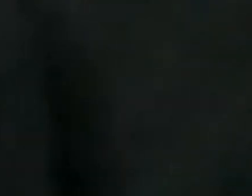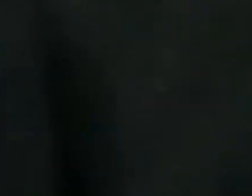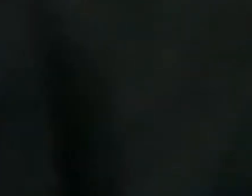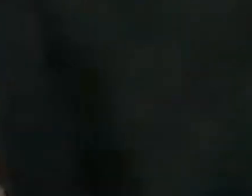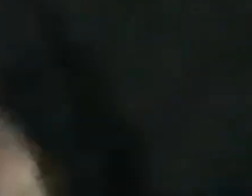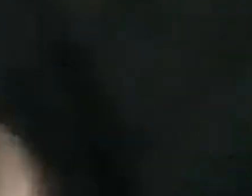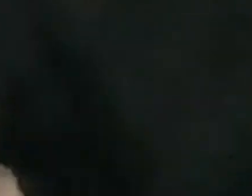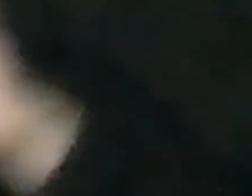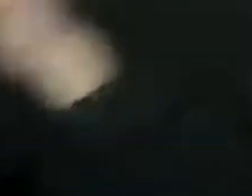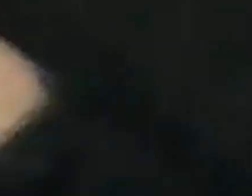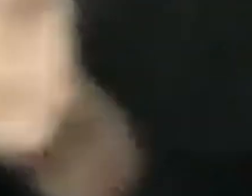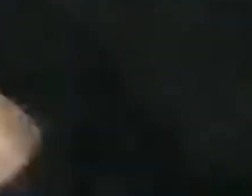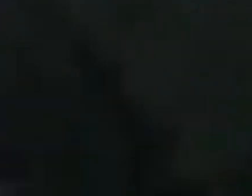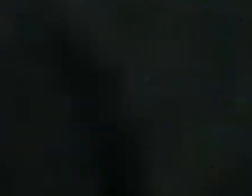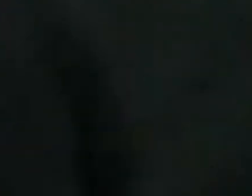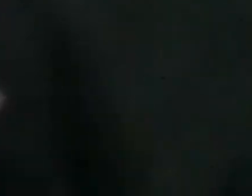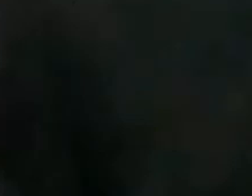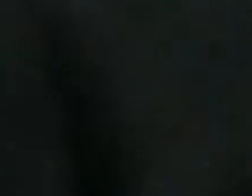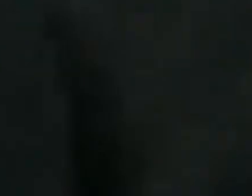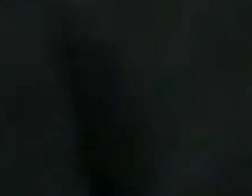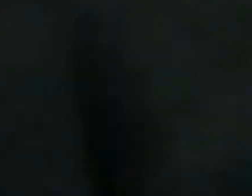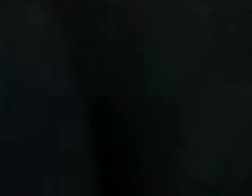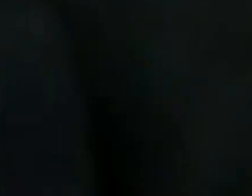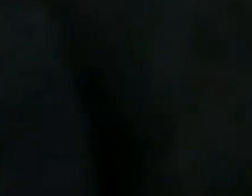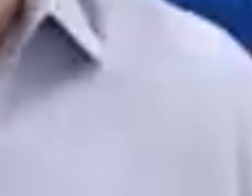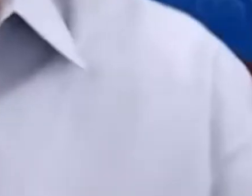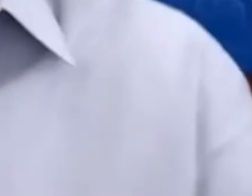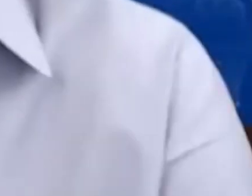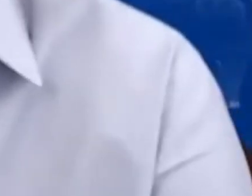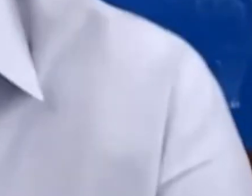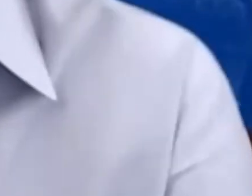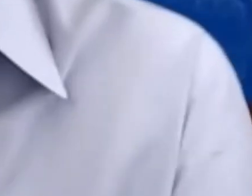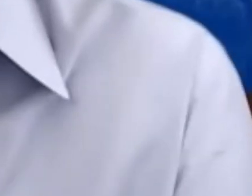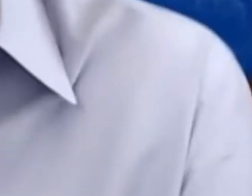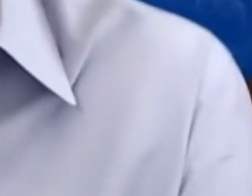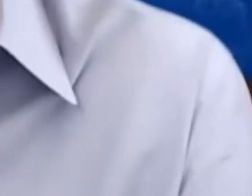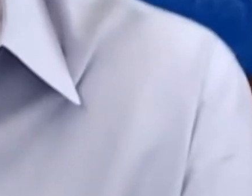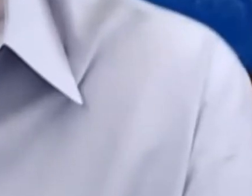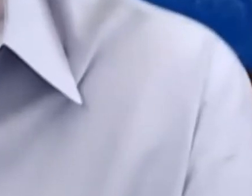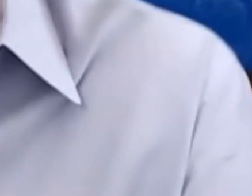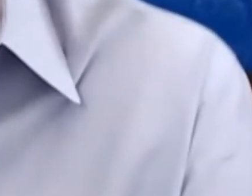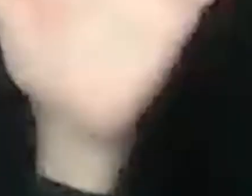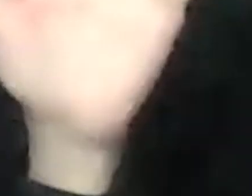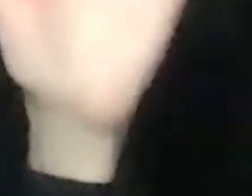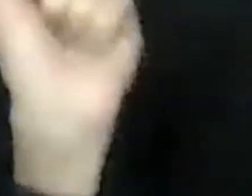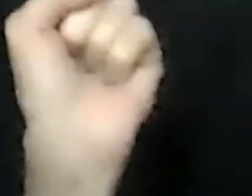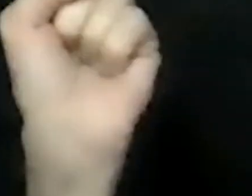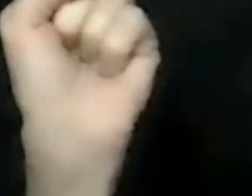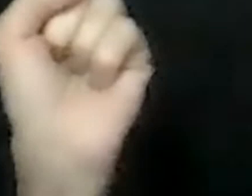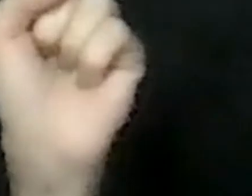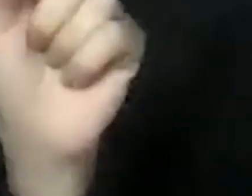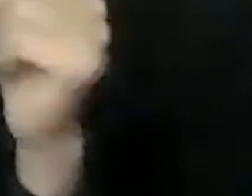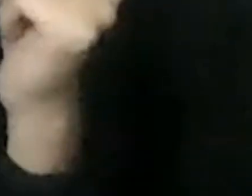don't need it, but you want to see me huge anyway, feel free to pin me. And also, so that's just a